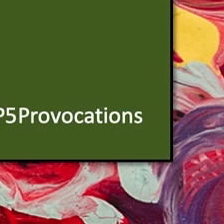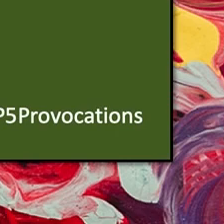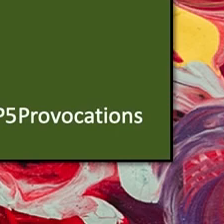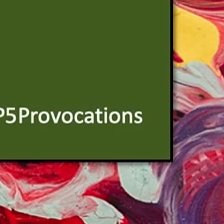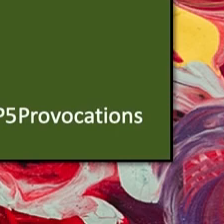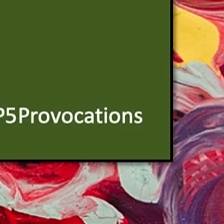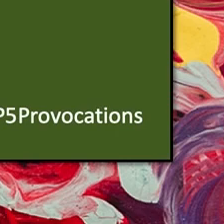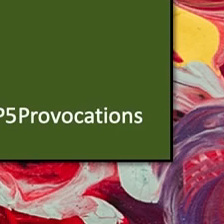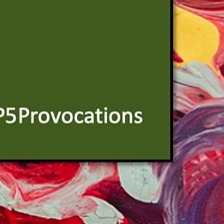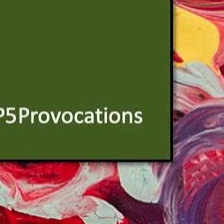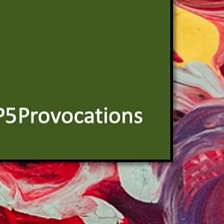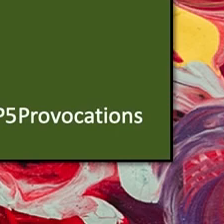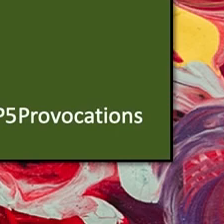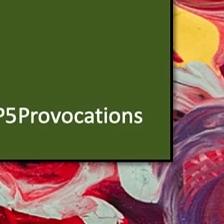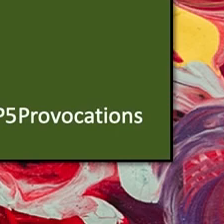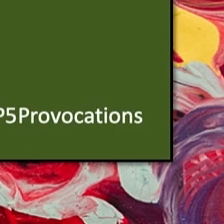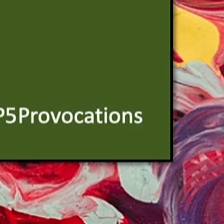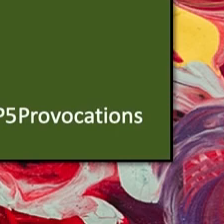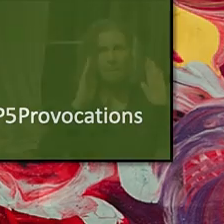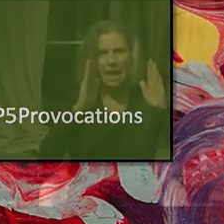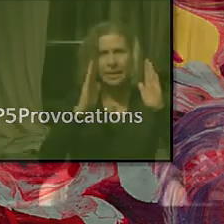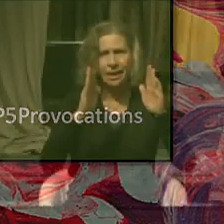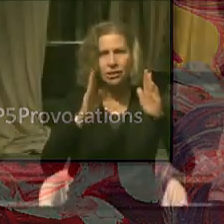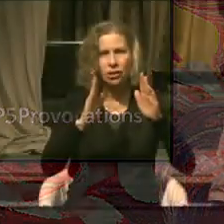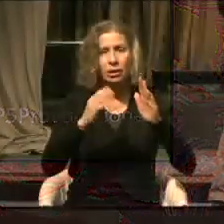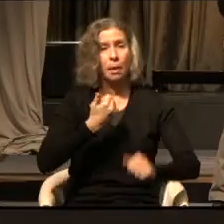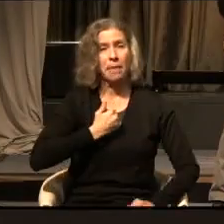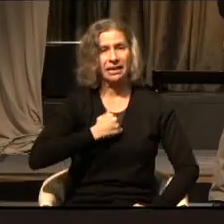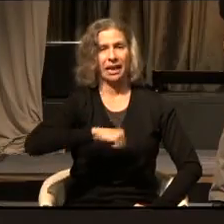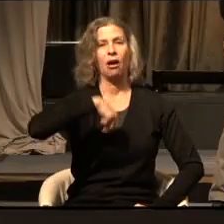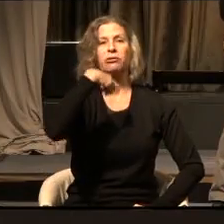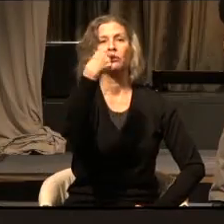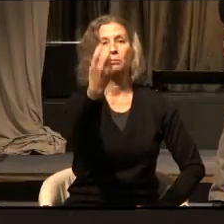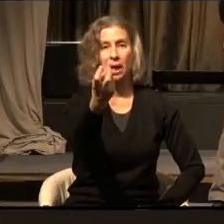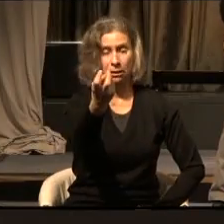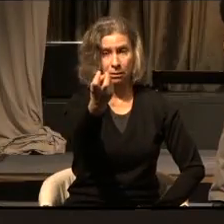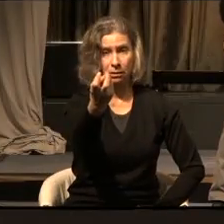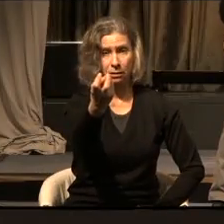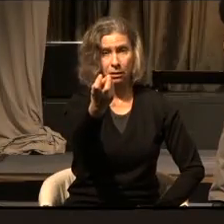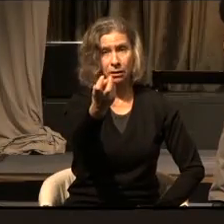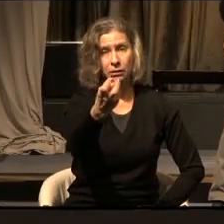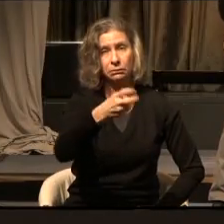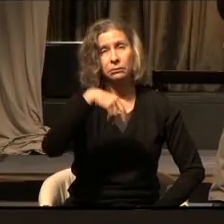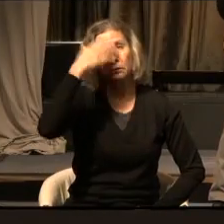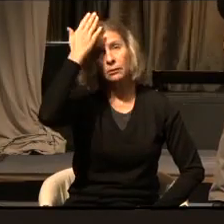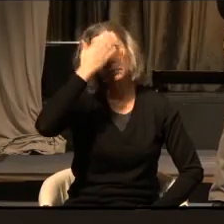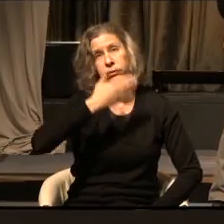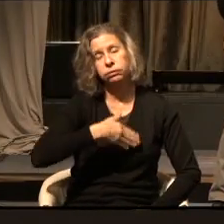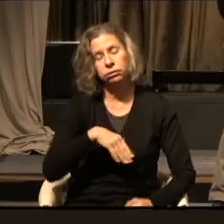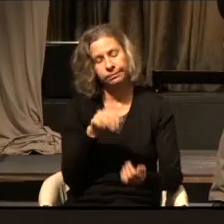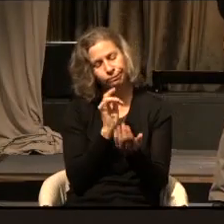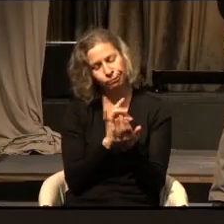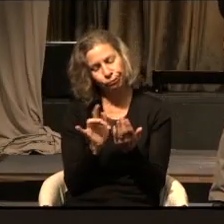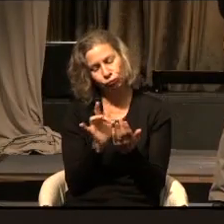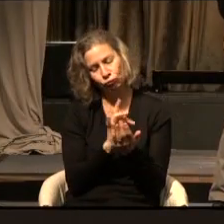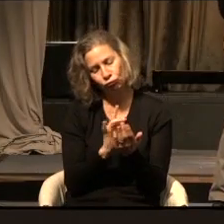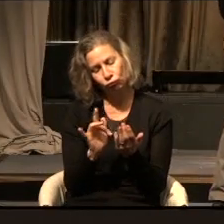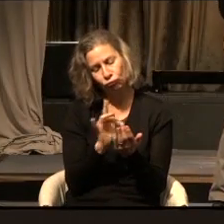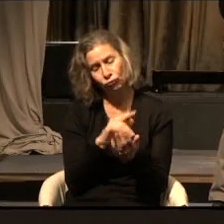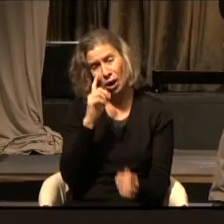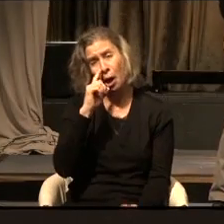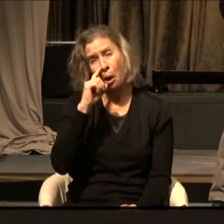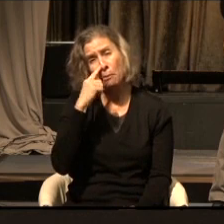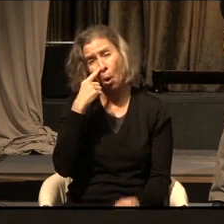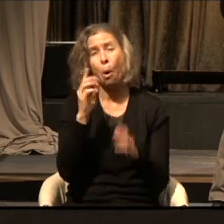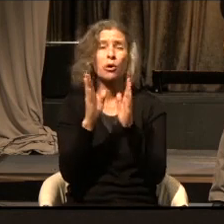possible. I've been in your position, I've sat out there surreptitiously and not surreptitiously looking at my iPhone as I got bored with